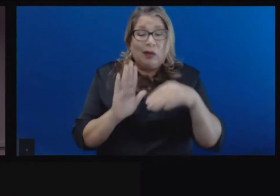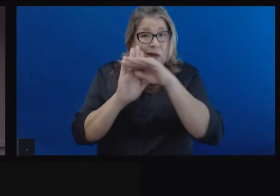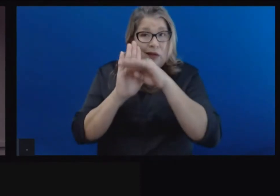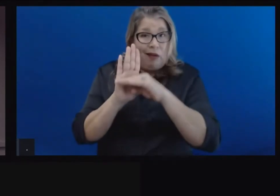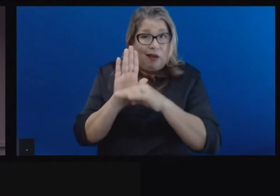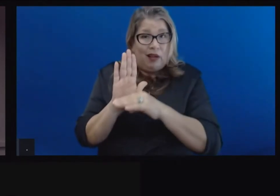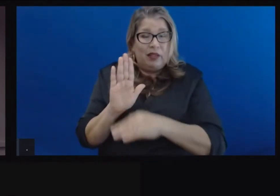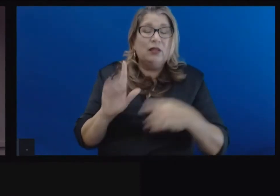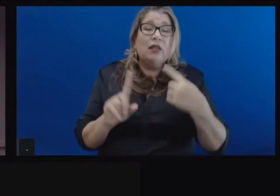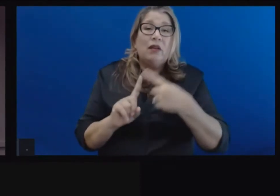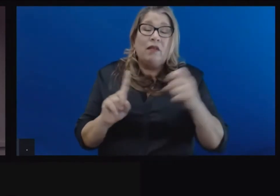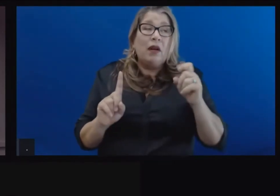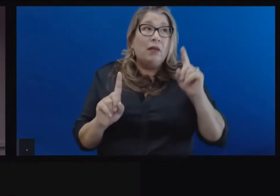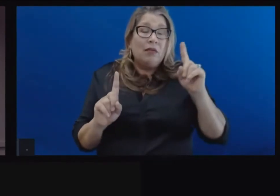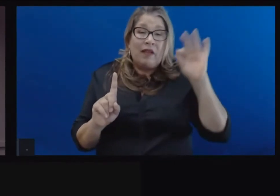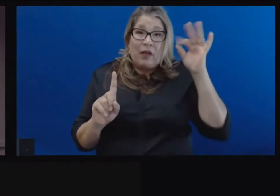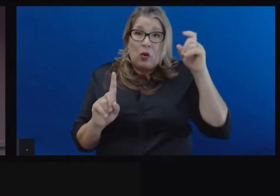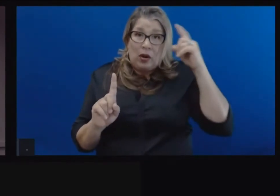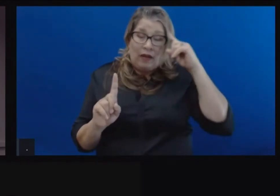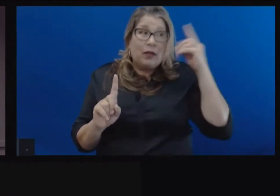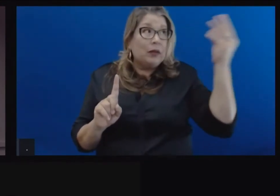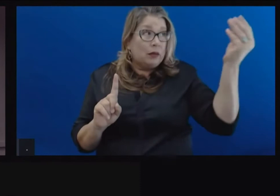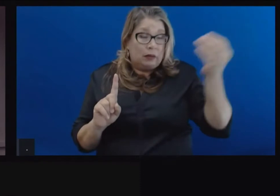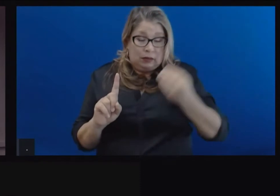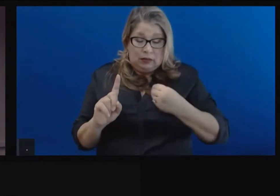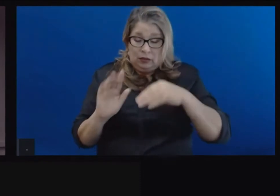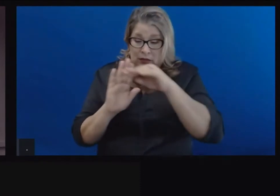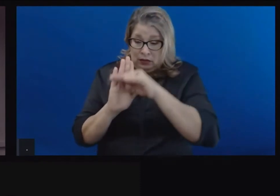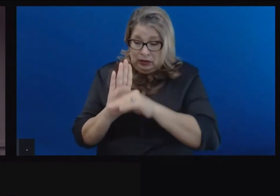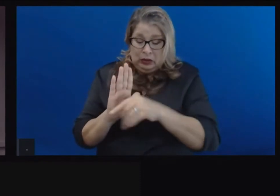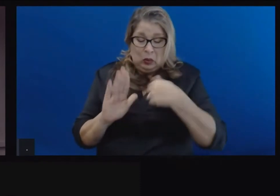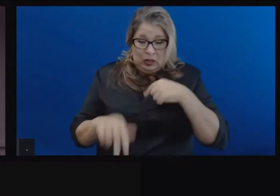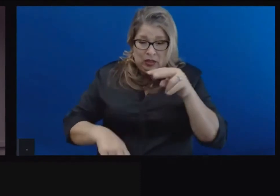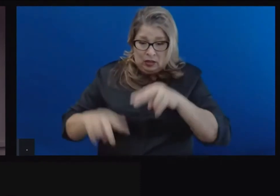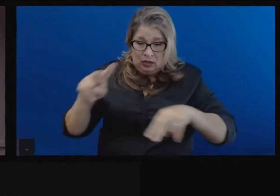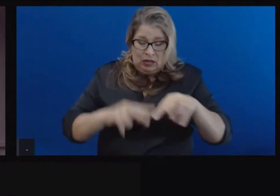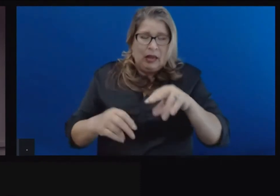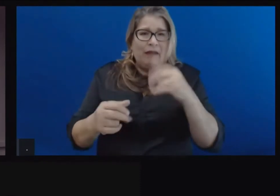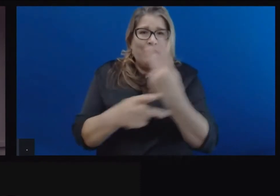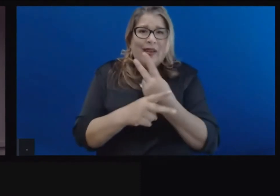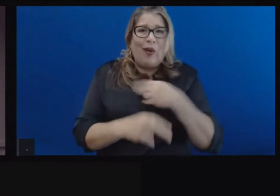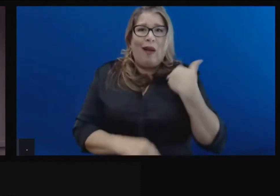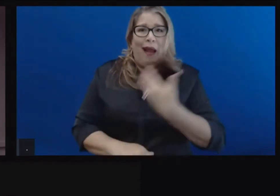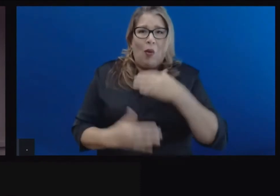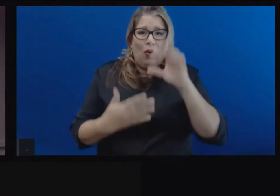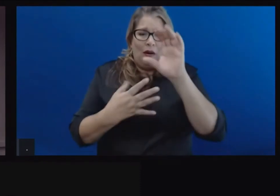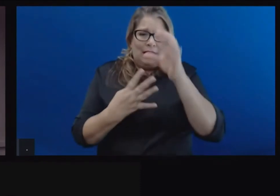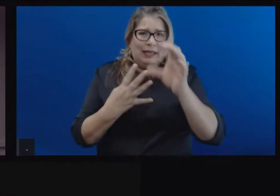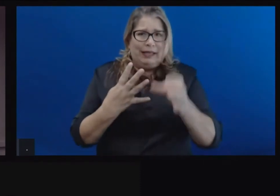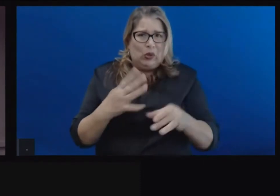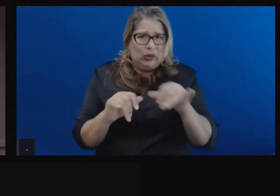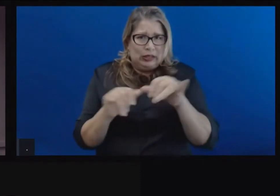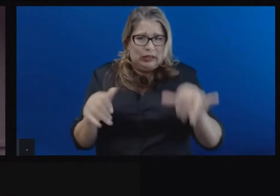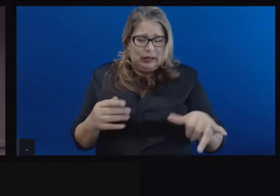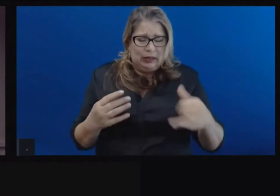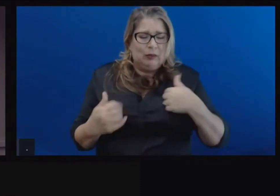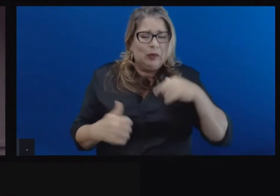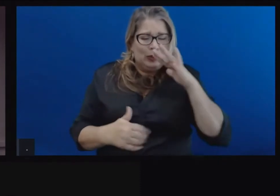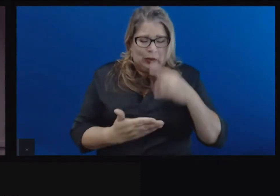so hours on how that impacts our own state tiering system. Those will be put out by our various